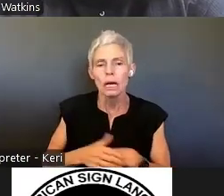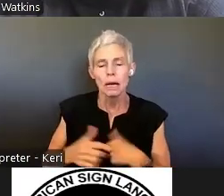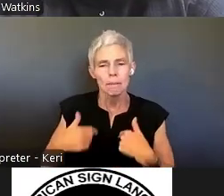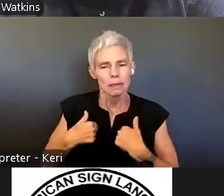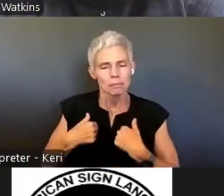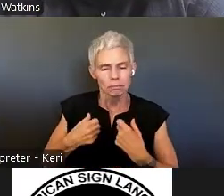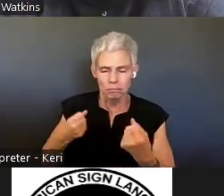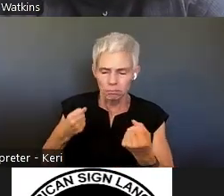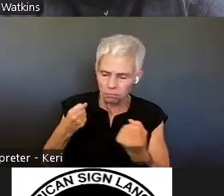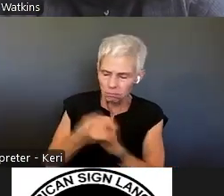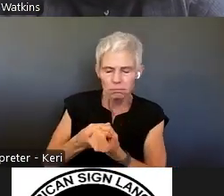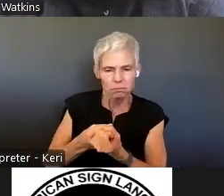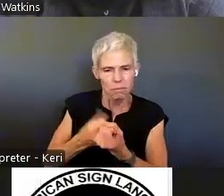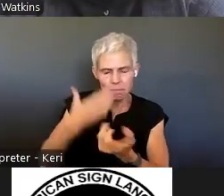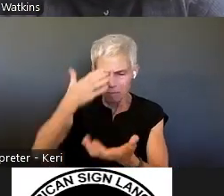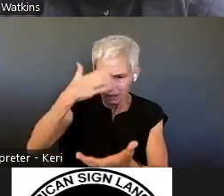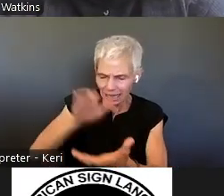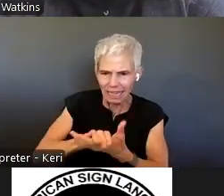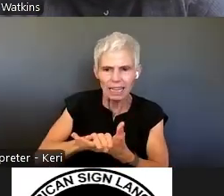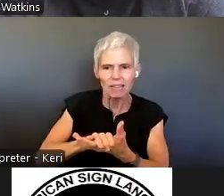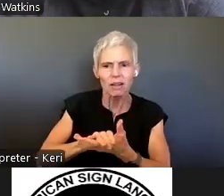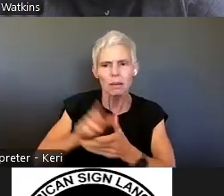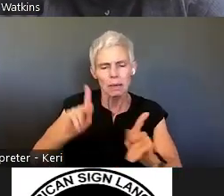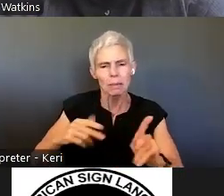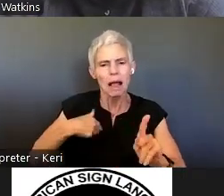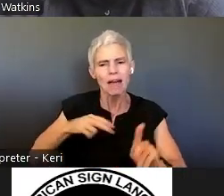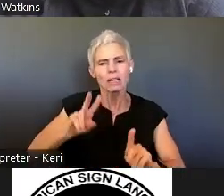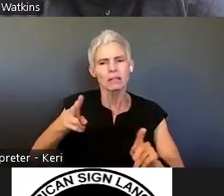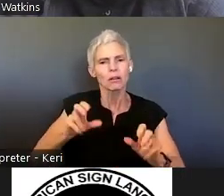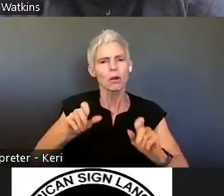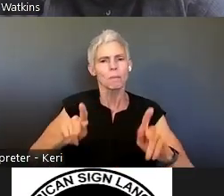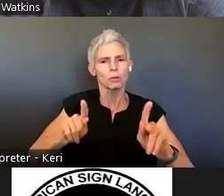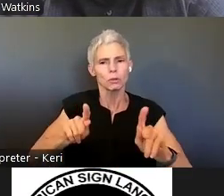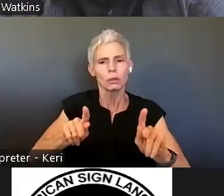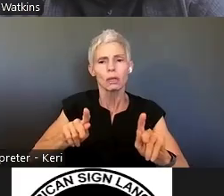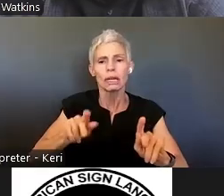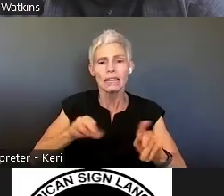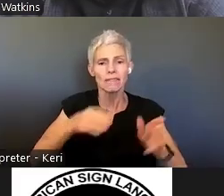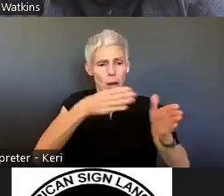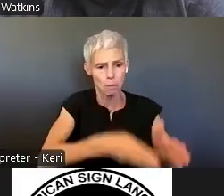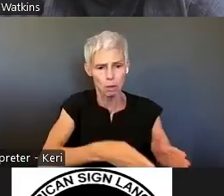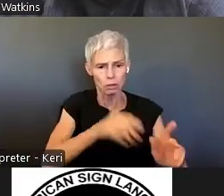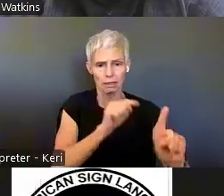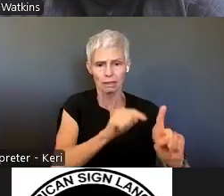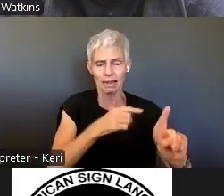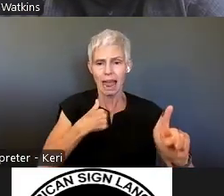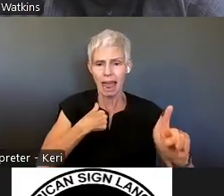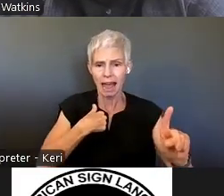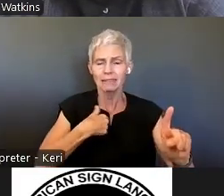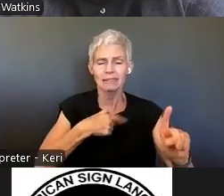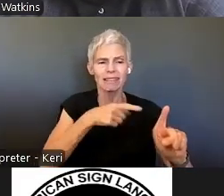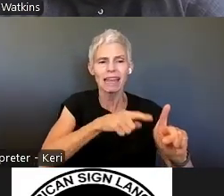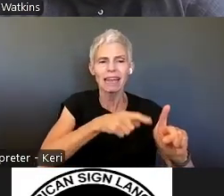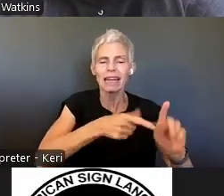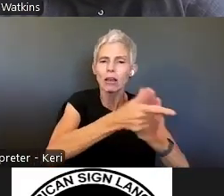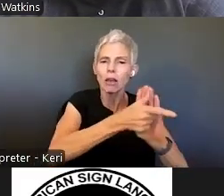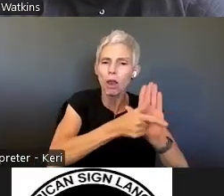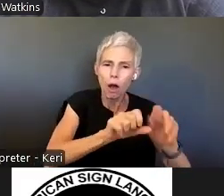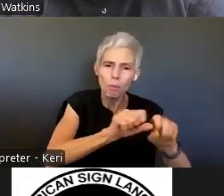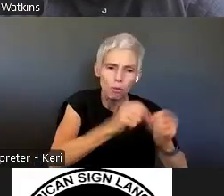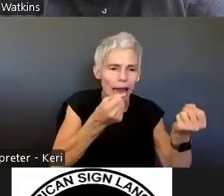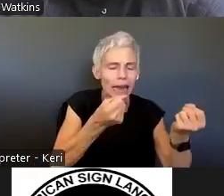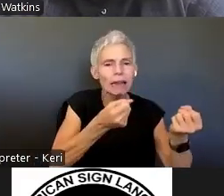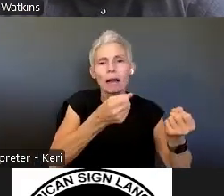believer in second chances. If an individual has a criminal history, I'm not going to hold that against